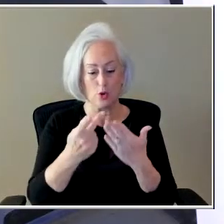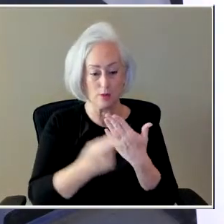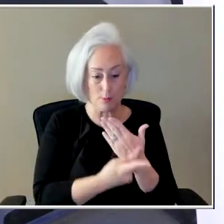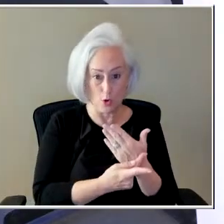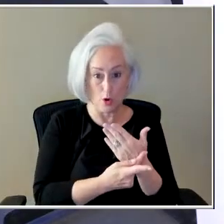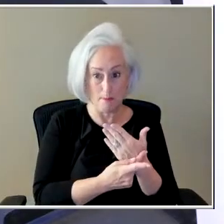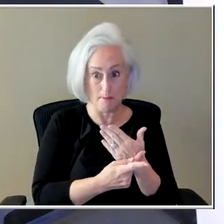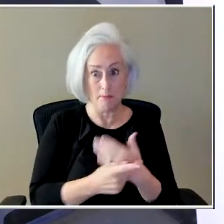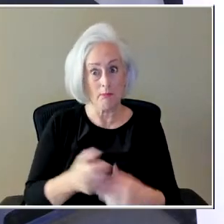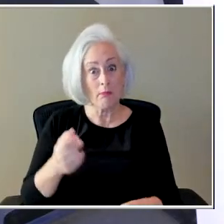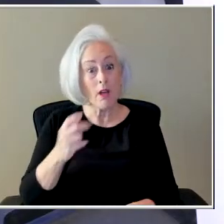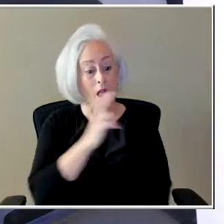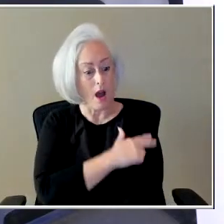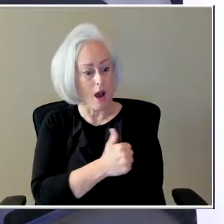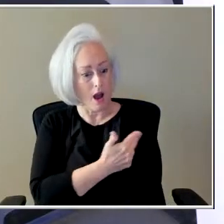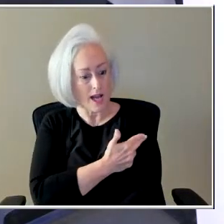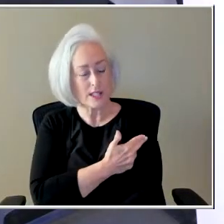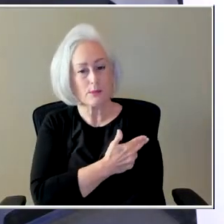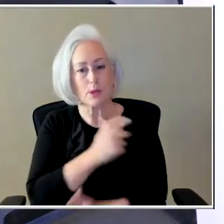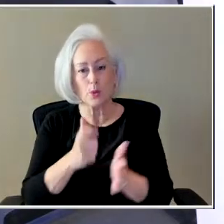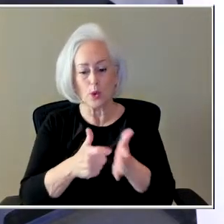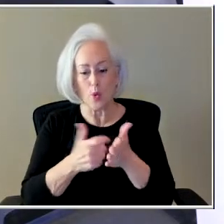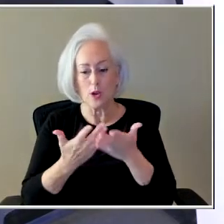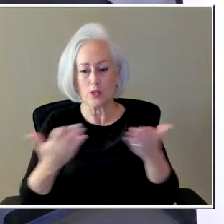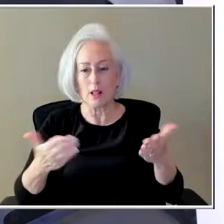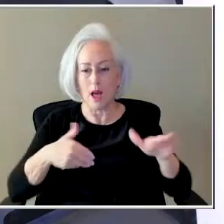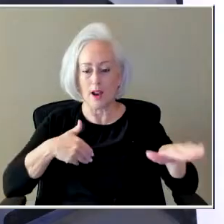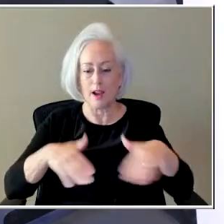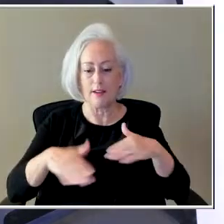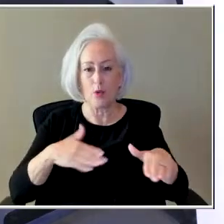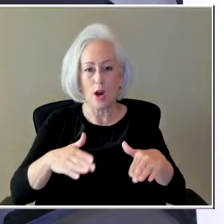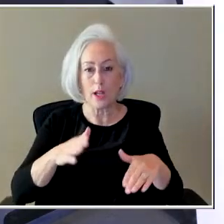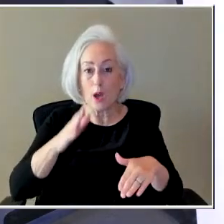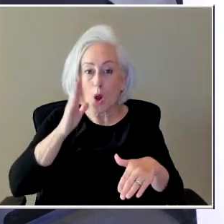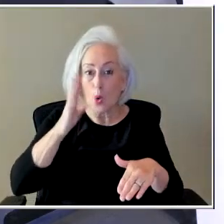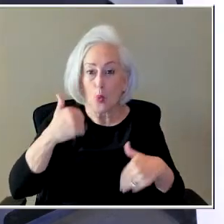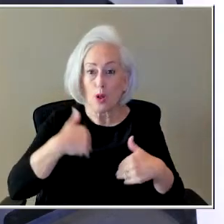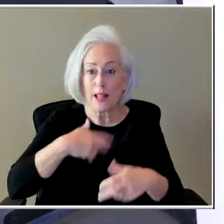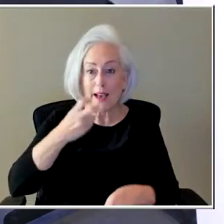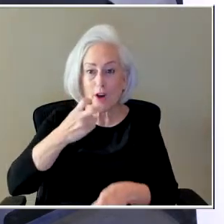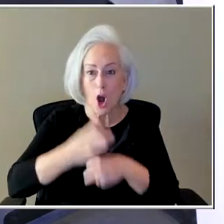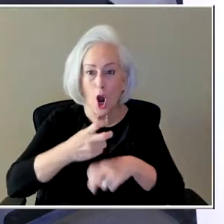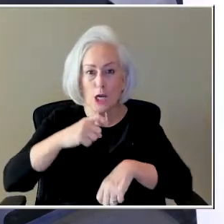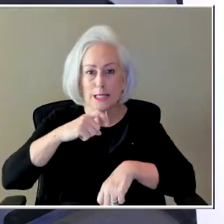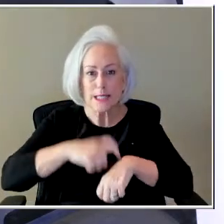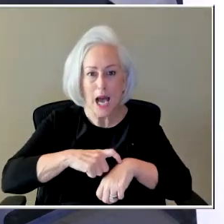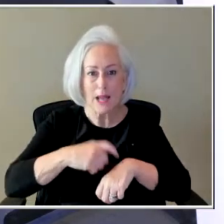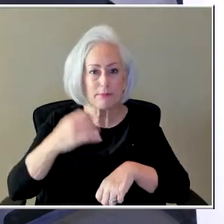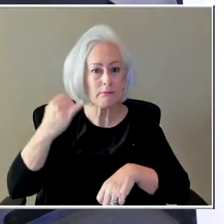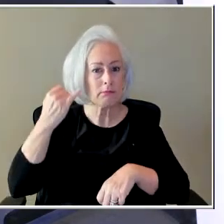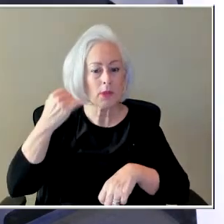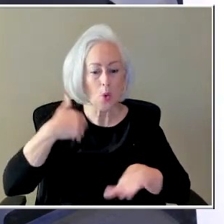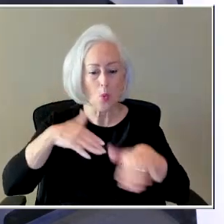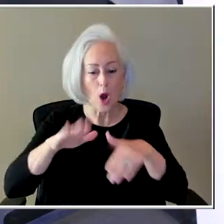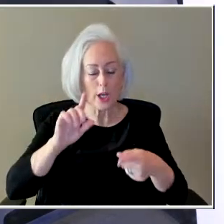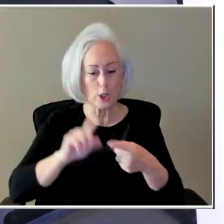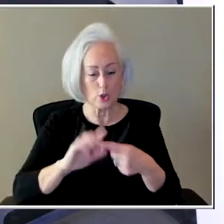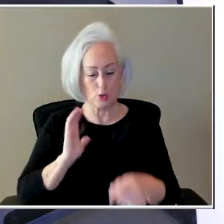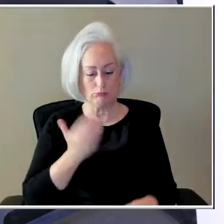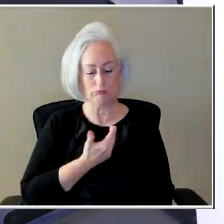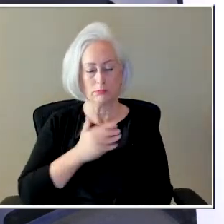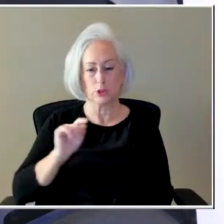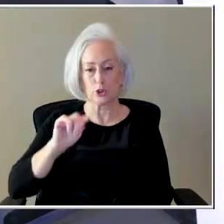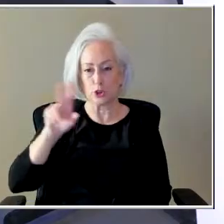and navigating. How hard would it have been to get to our studio had this operation not have happened? How difficult would this trek would have been for